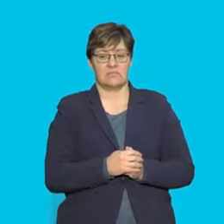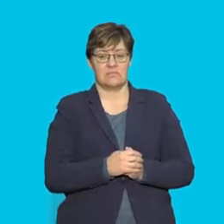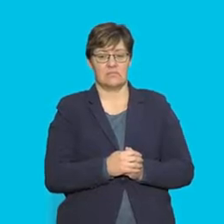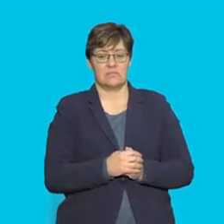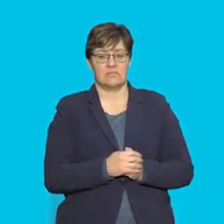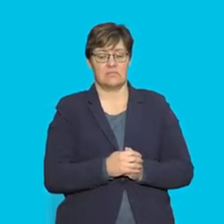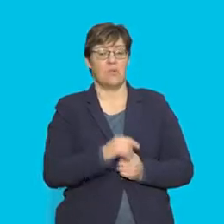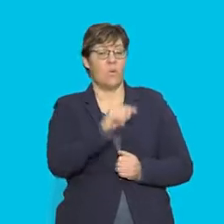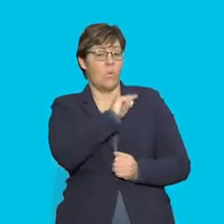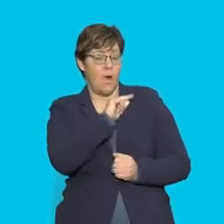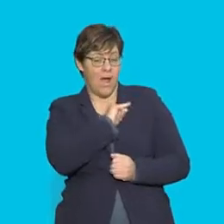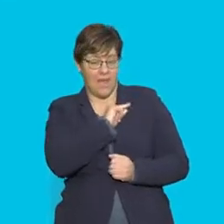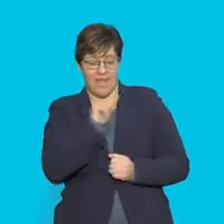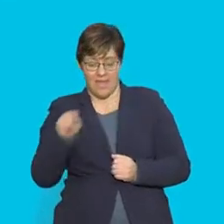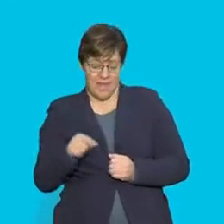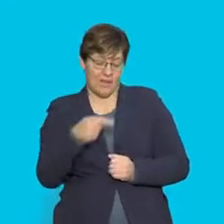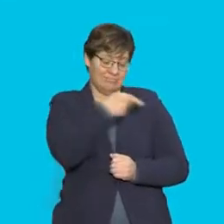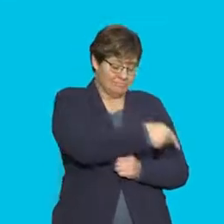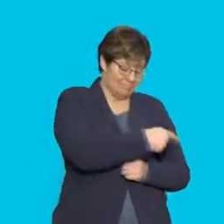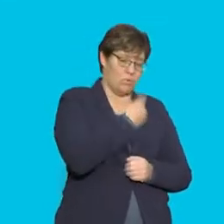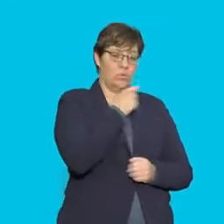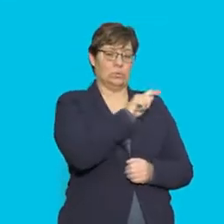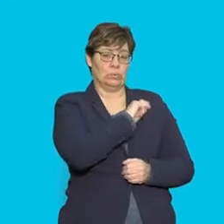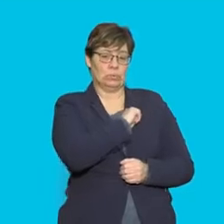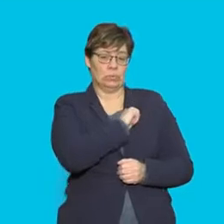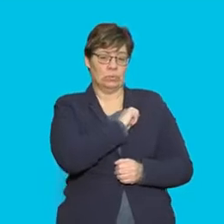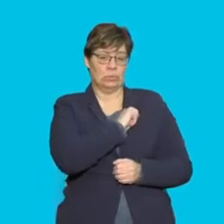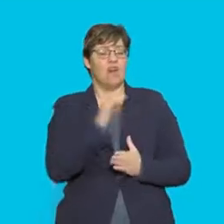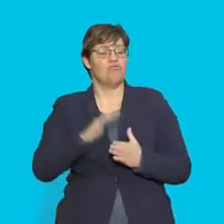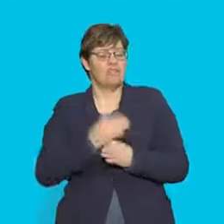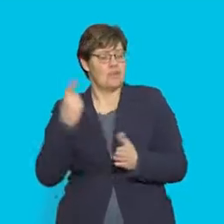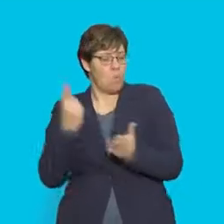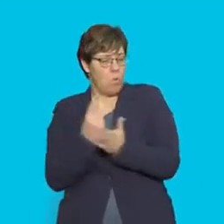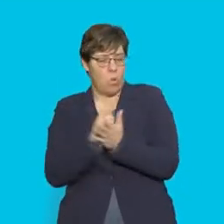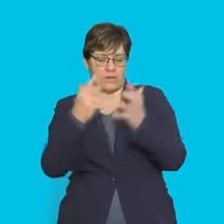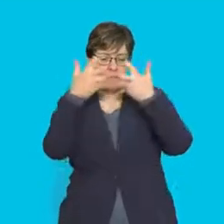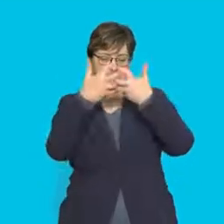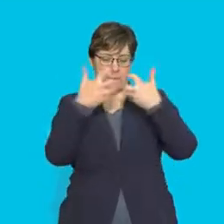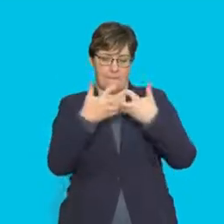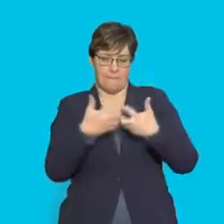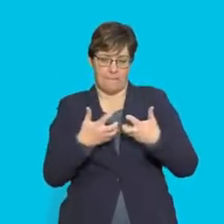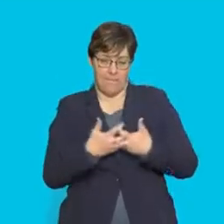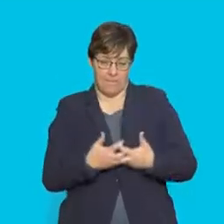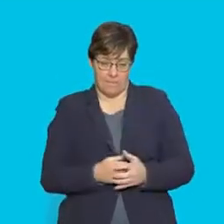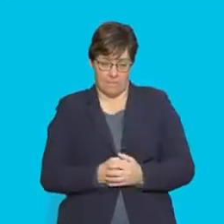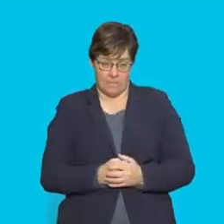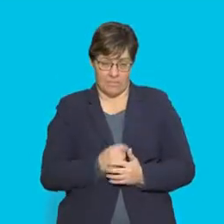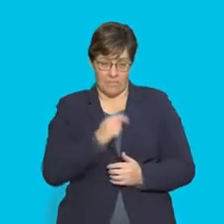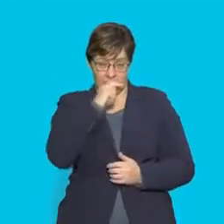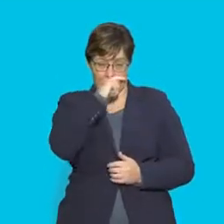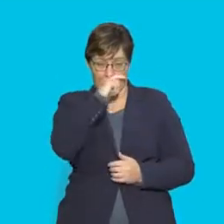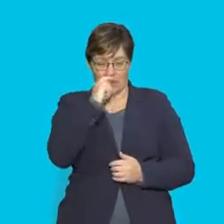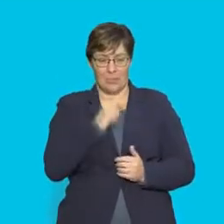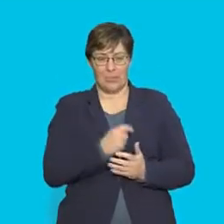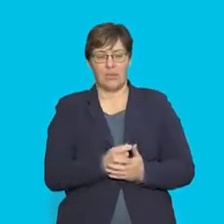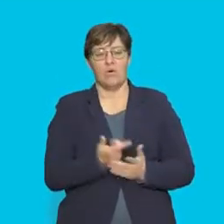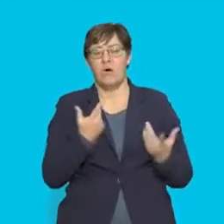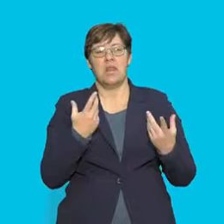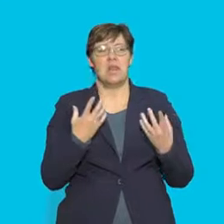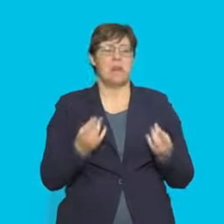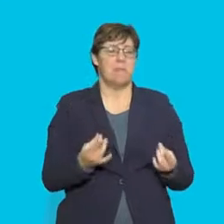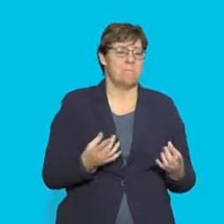reason why that statement is true, right? At all times. Not things like adding